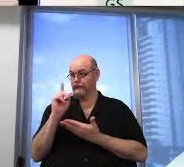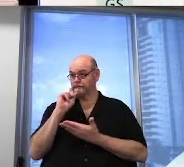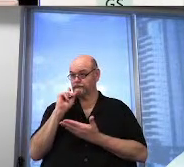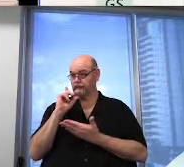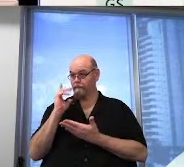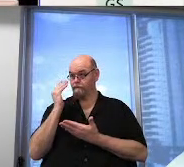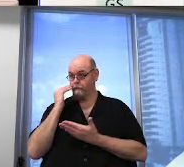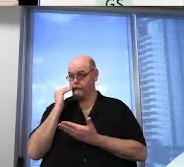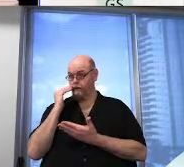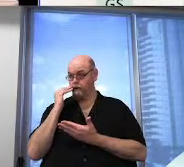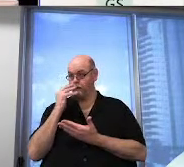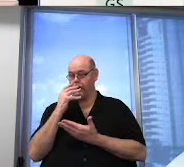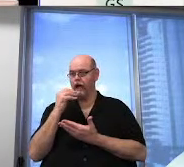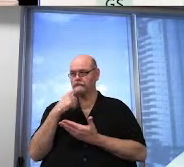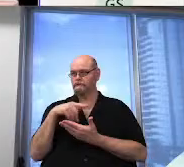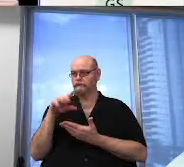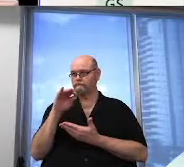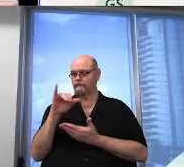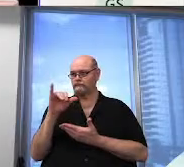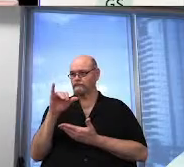Yes, that is. And it says